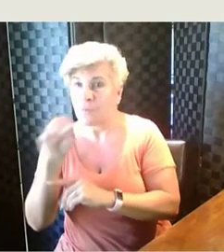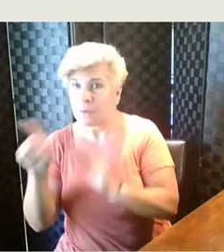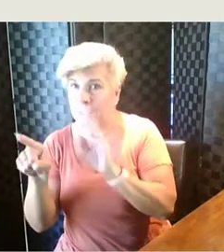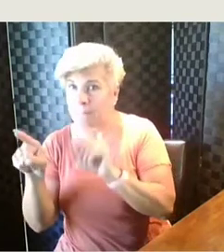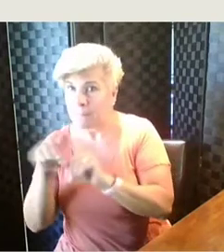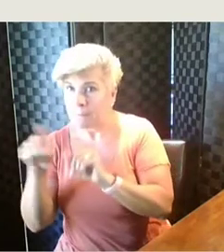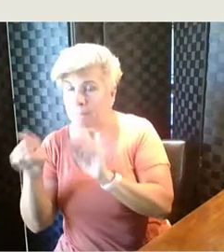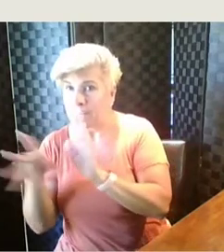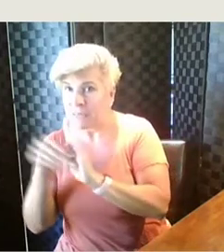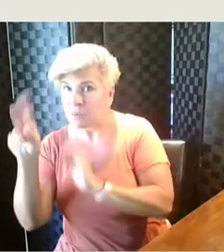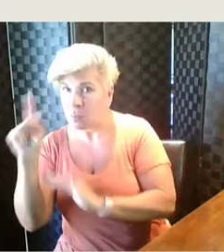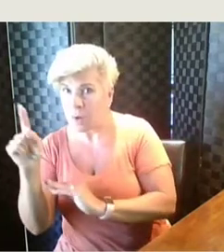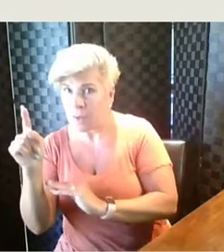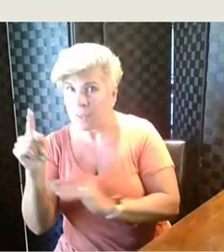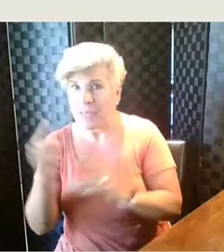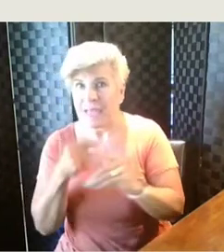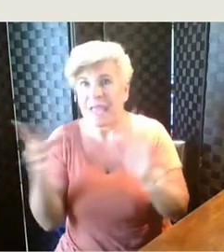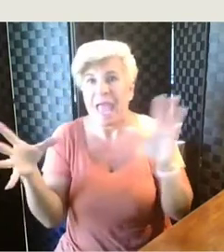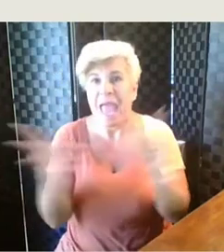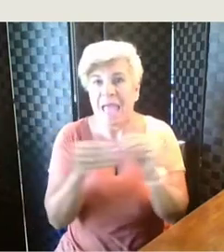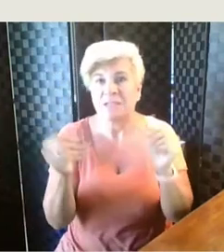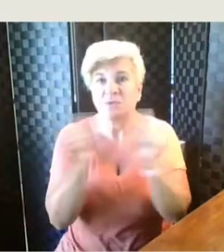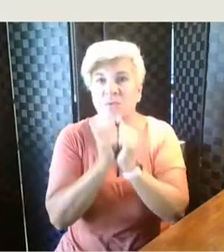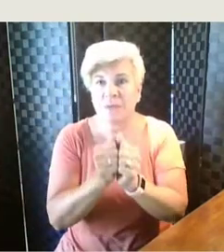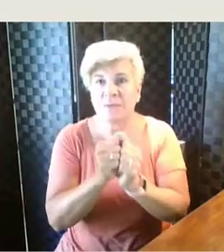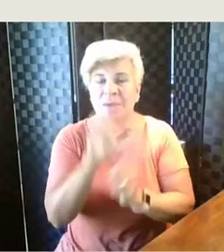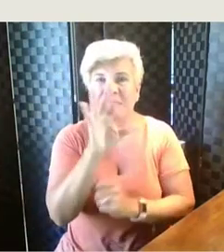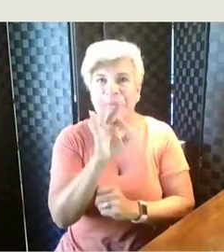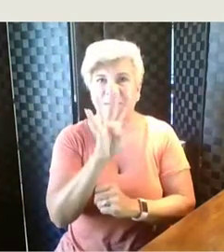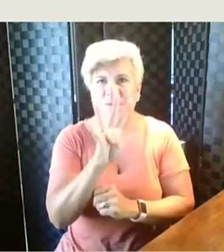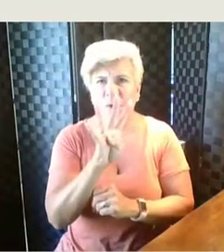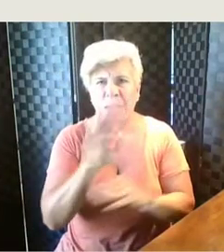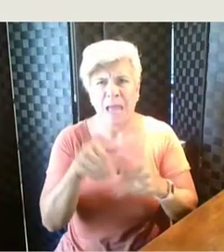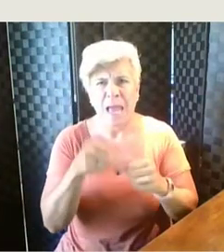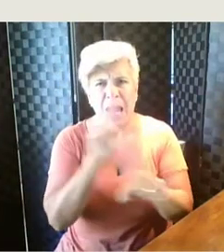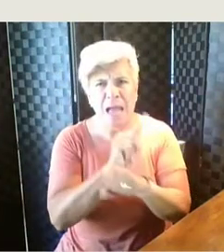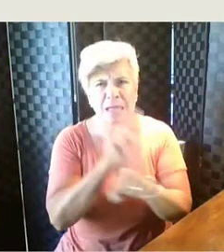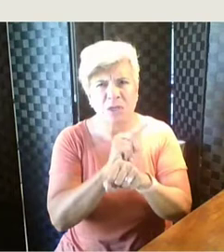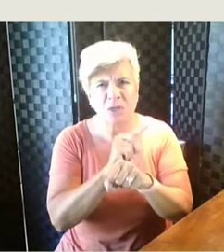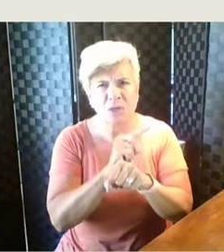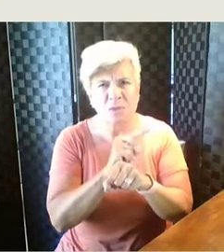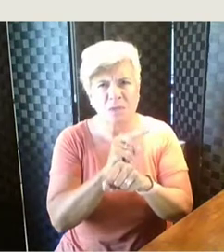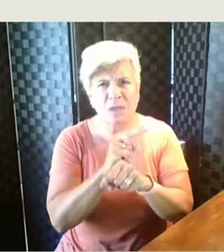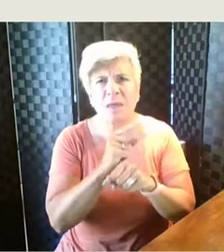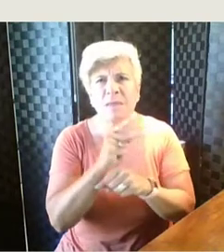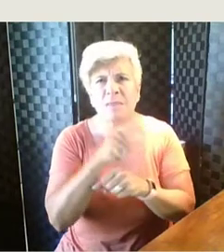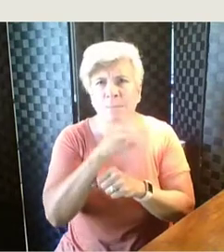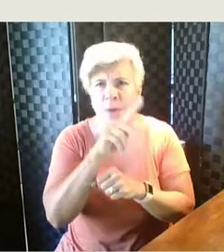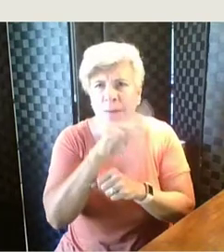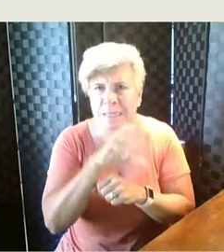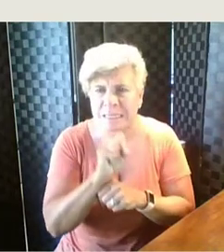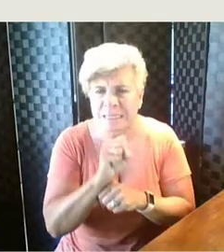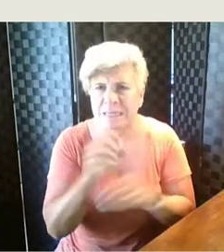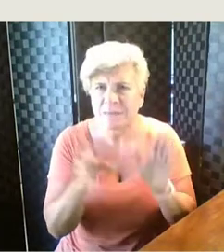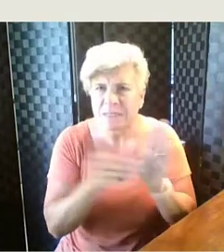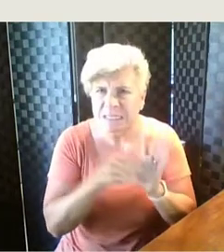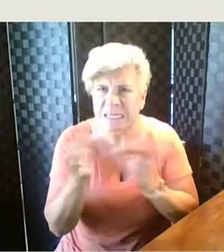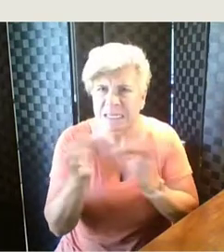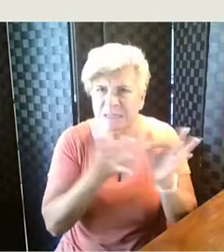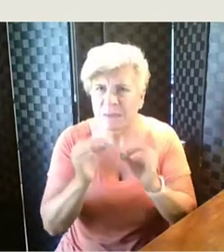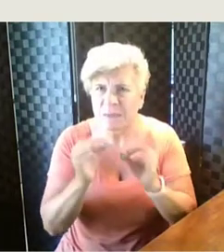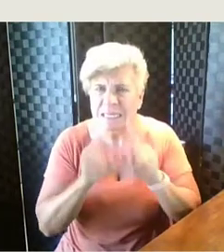an answer of 94 sandwiches. How could he use the properties of addition to explain his